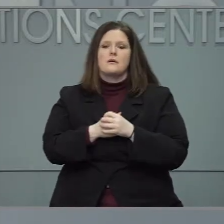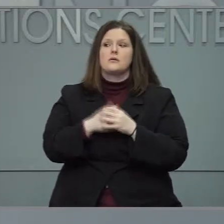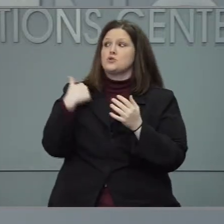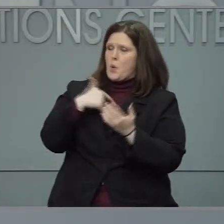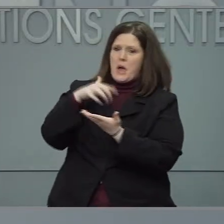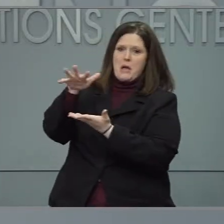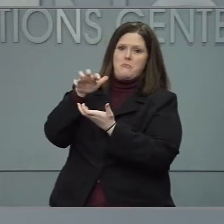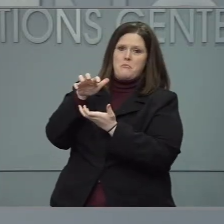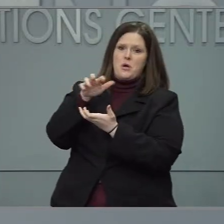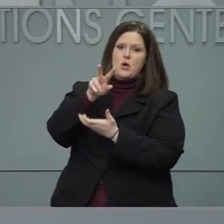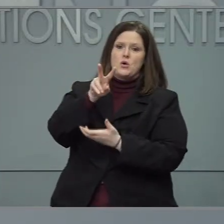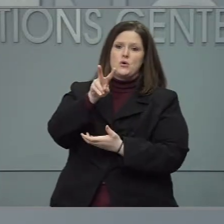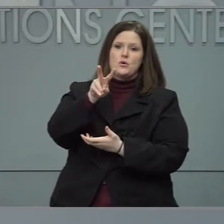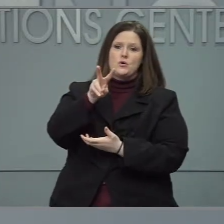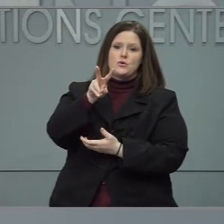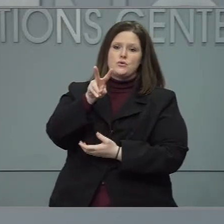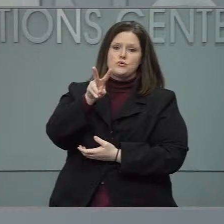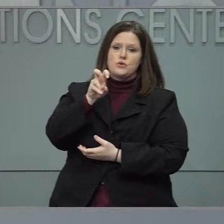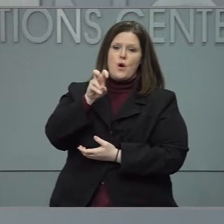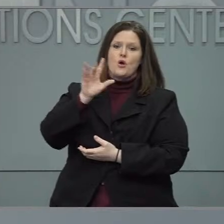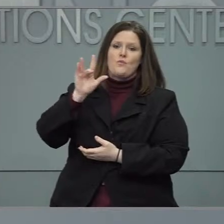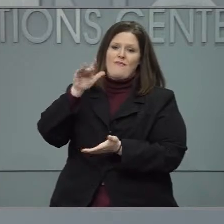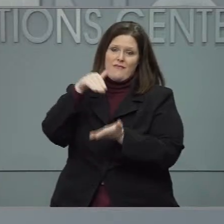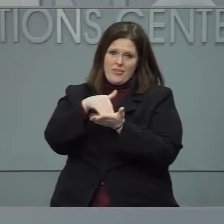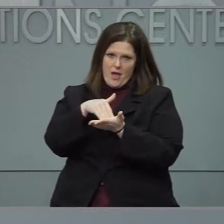225,000 doses between the Pfizer and the Moderna